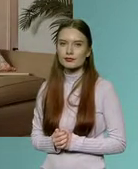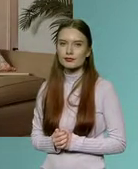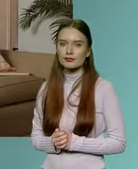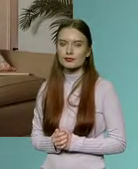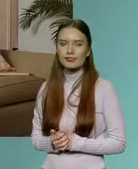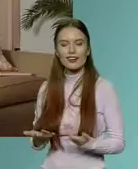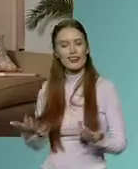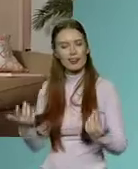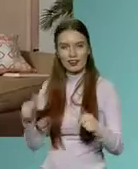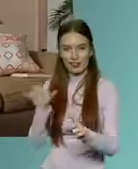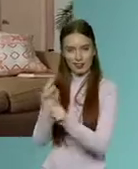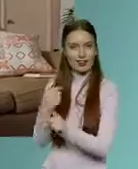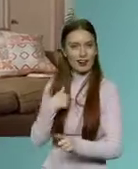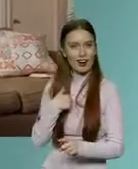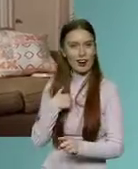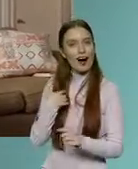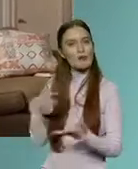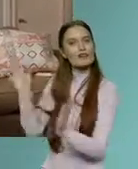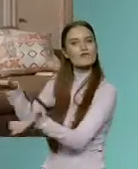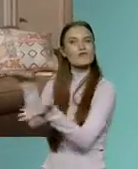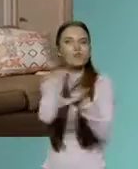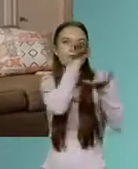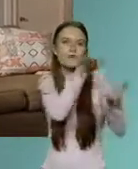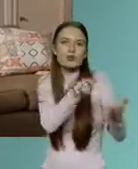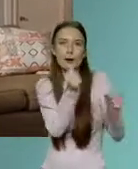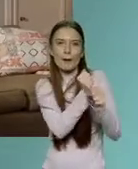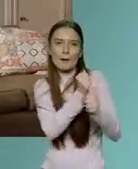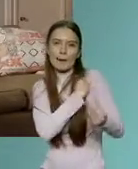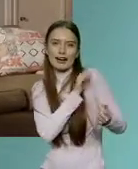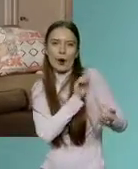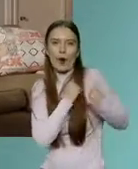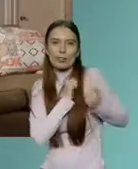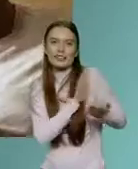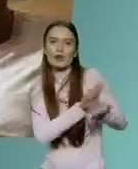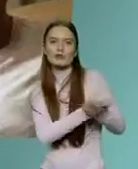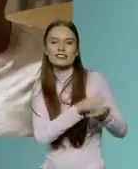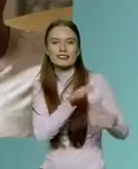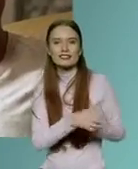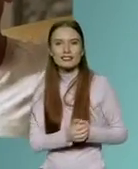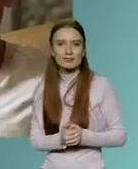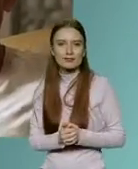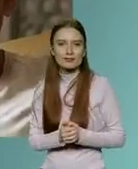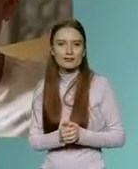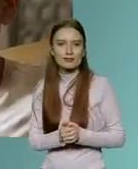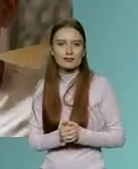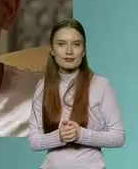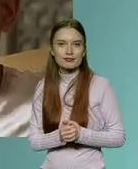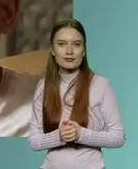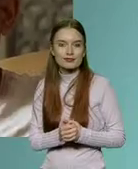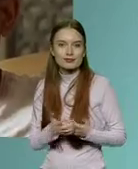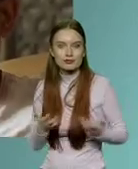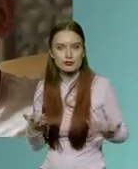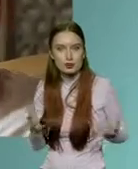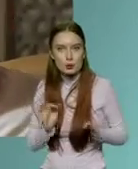Joke's on you. I took the stuff to make another sandwich. He looks up, frowning sadly. And I'm out of